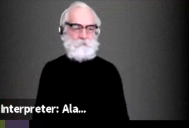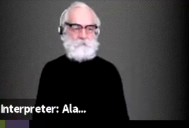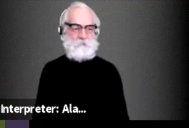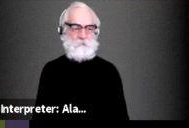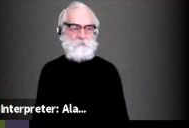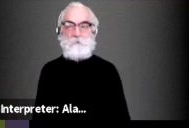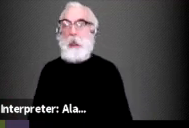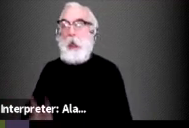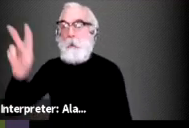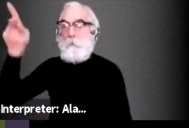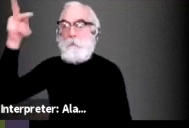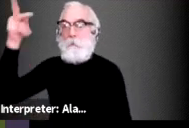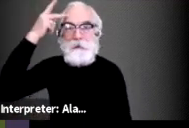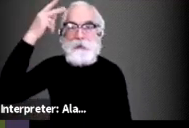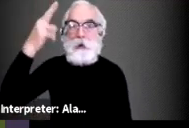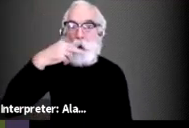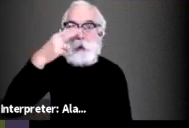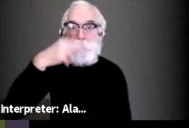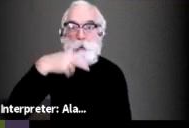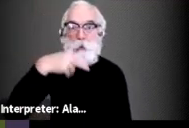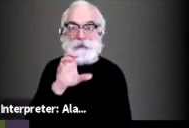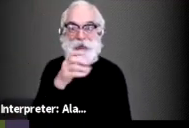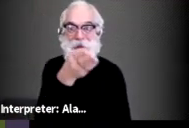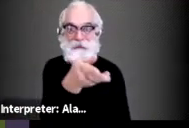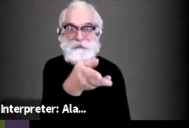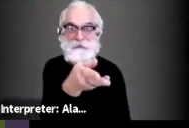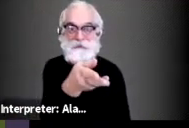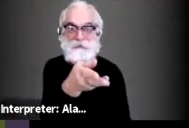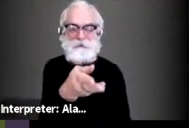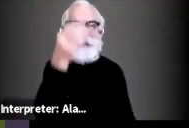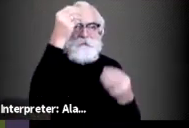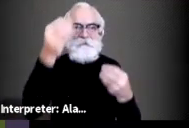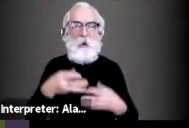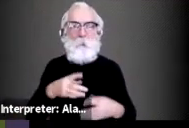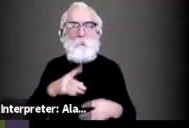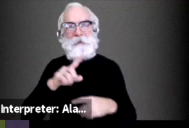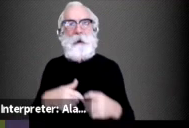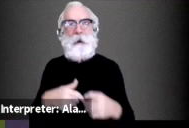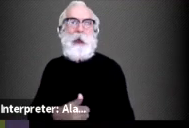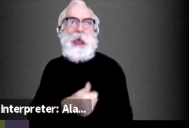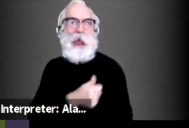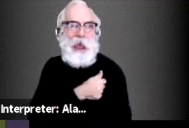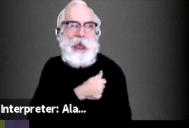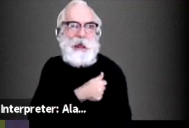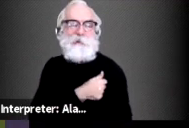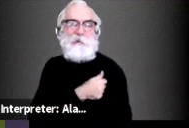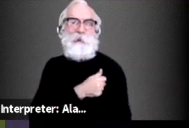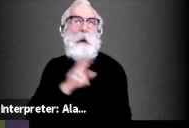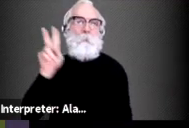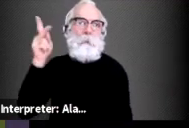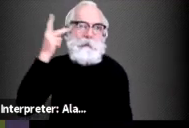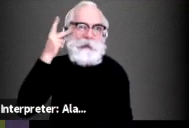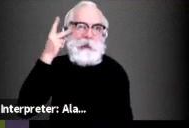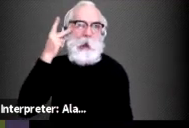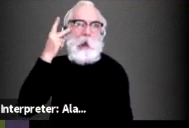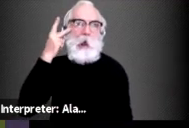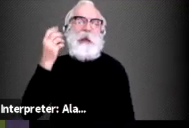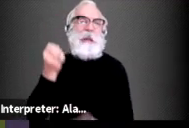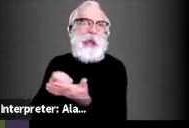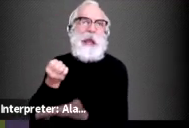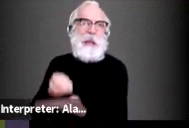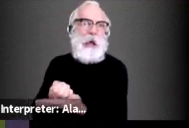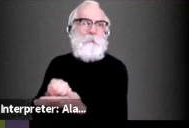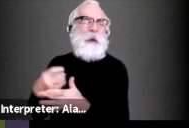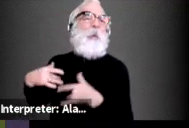Political cartoons such as these can inform us of attitudes to political and economic situations in ways